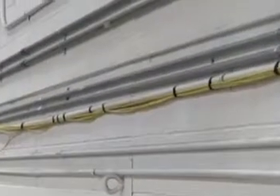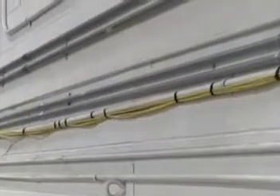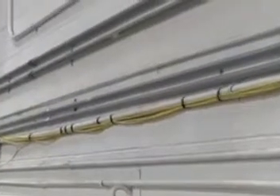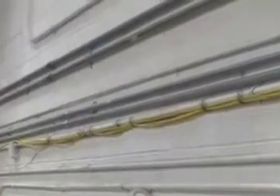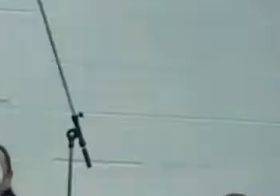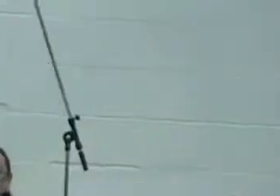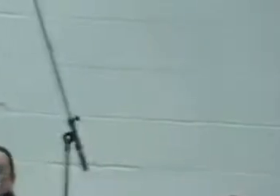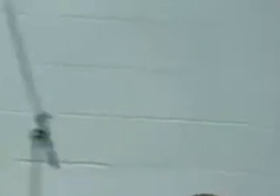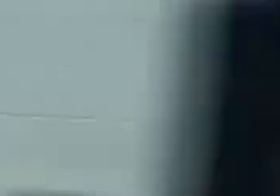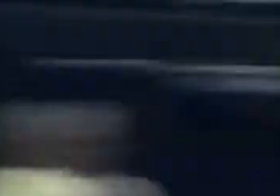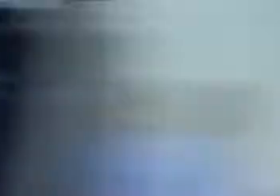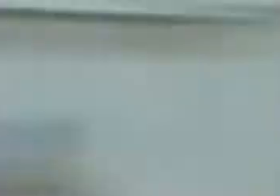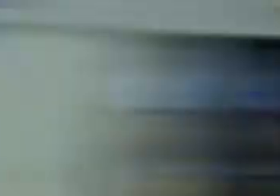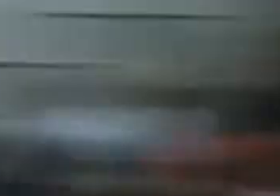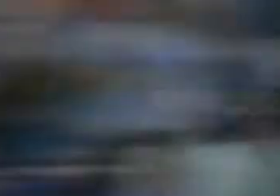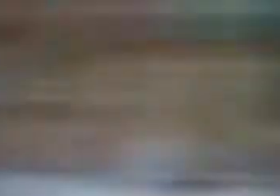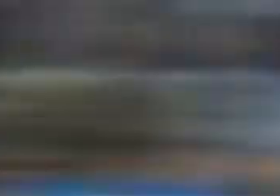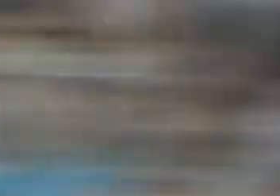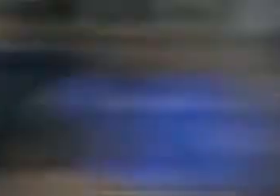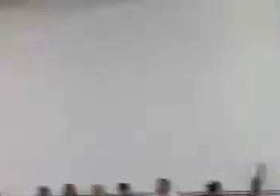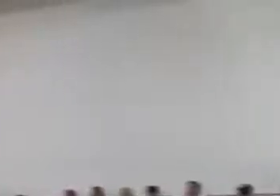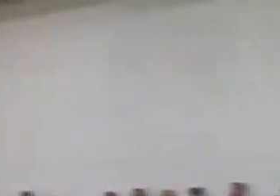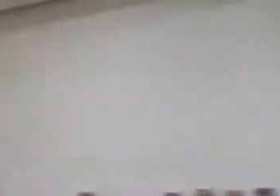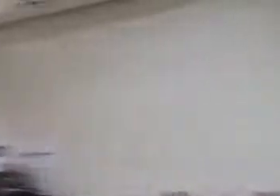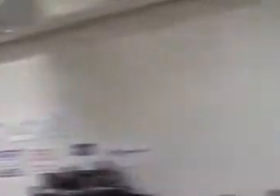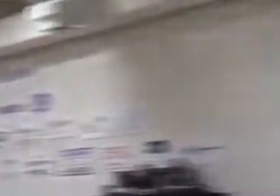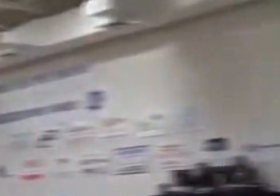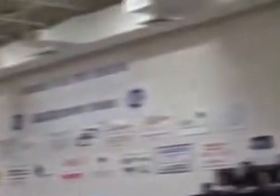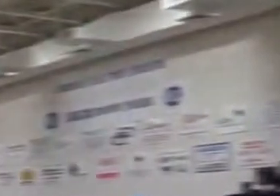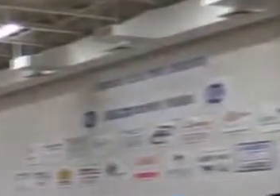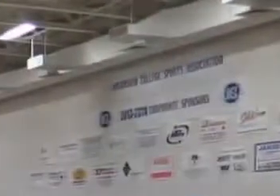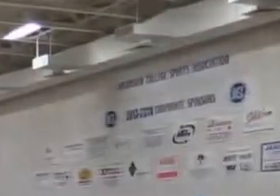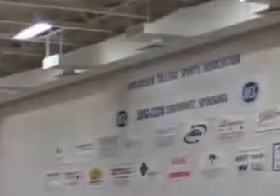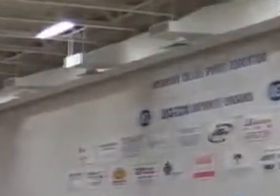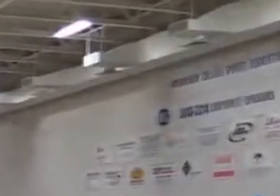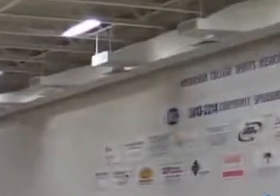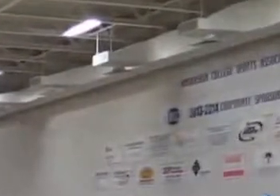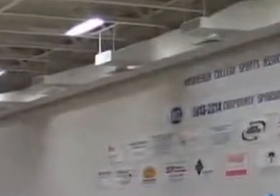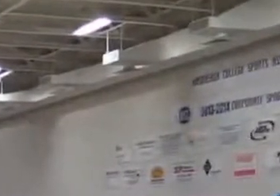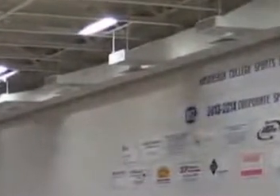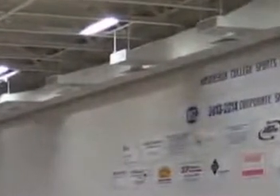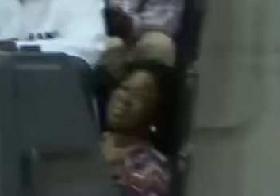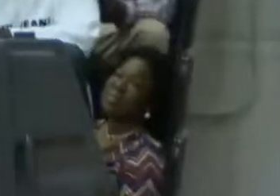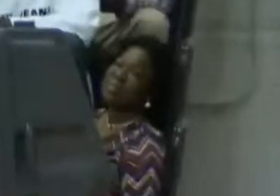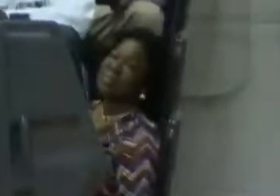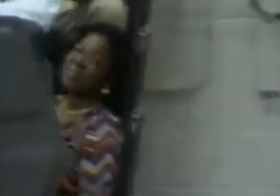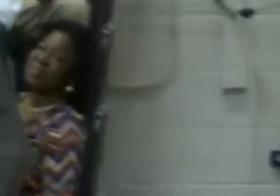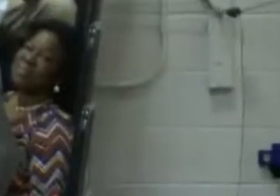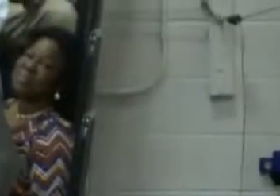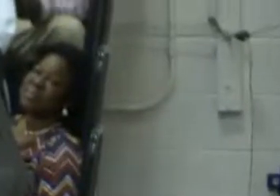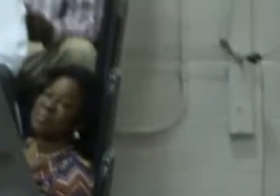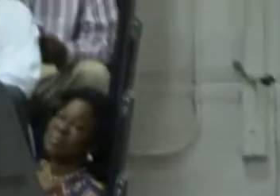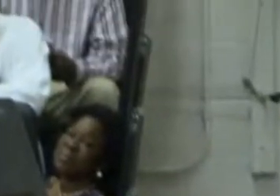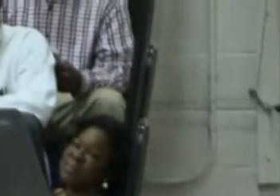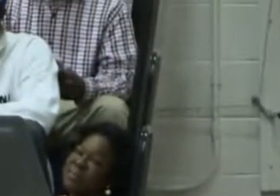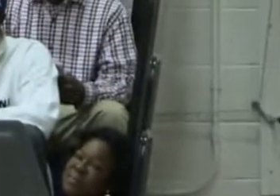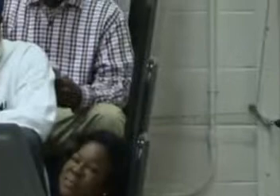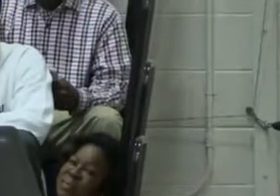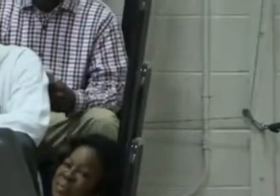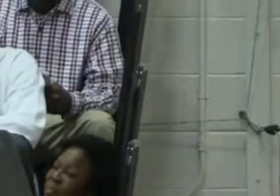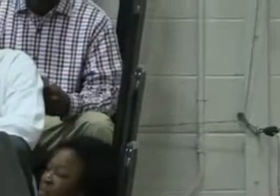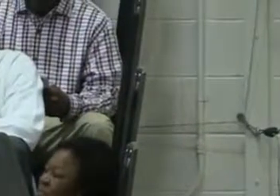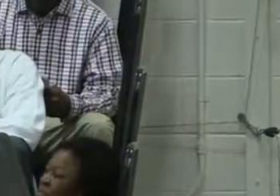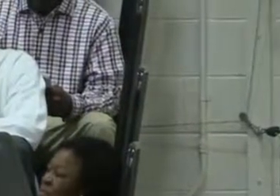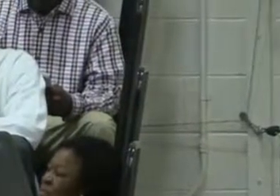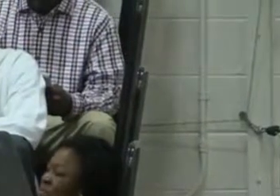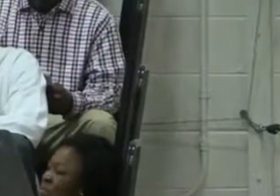Good evening. As we get closer to this evening's ceremony, would you please turn off or mute